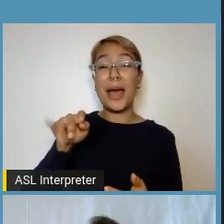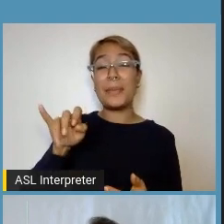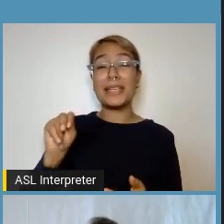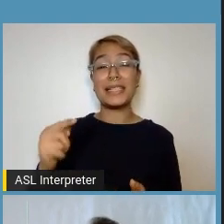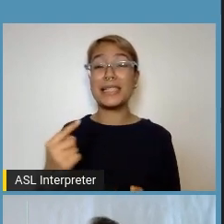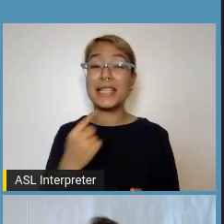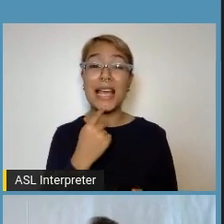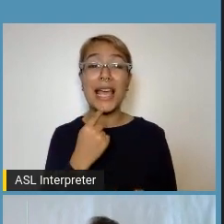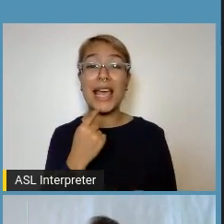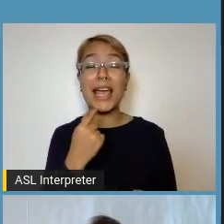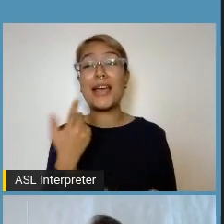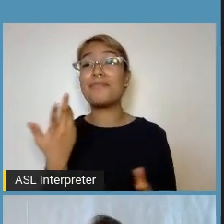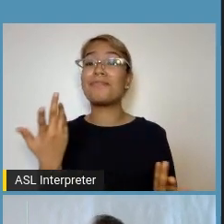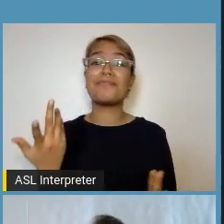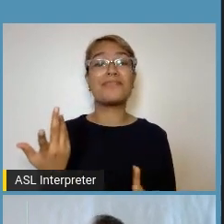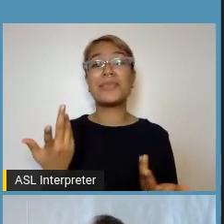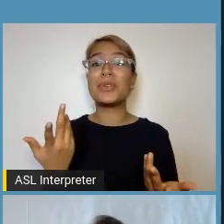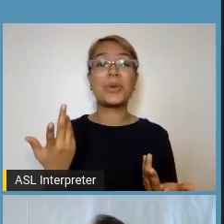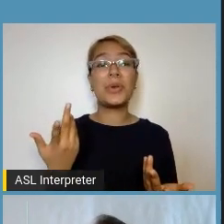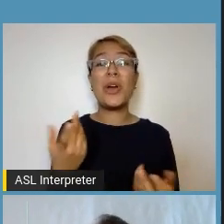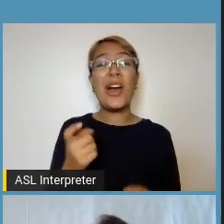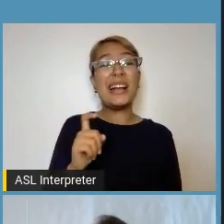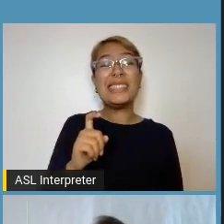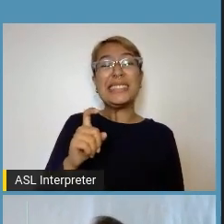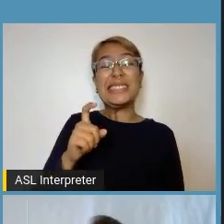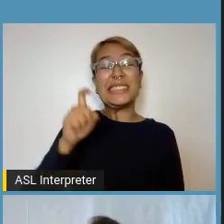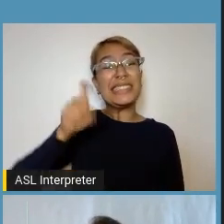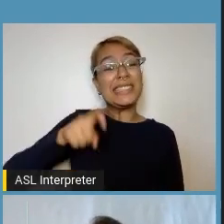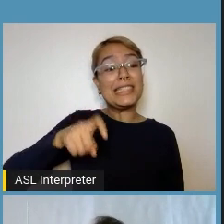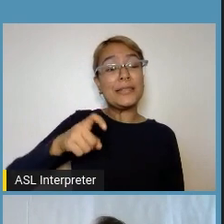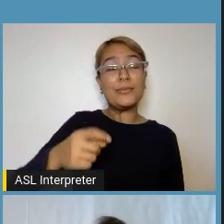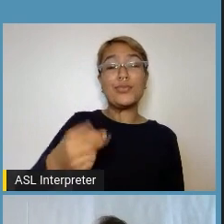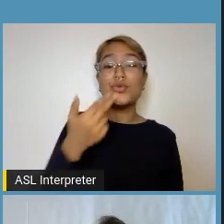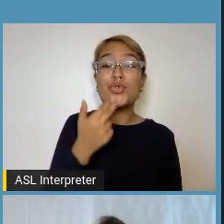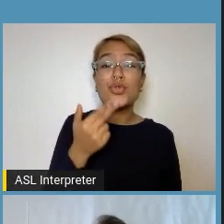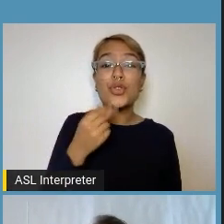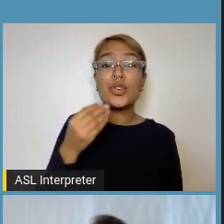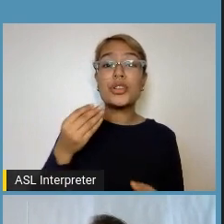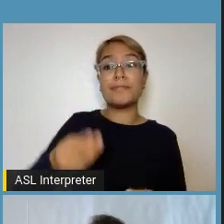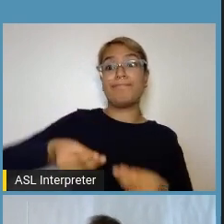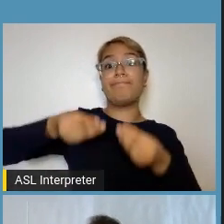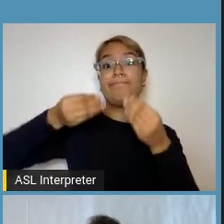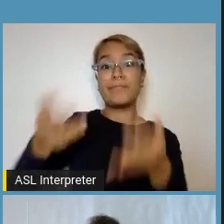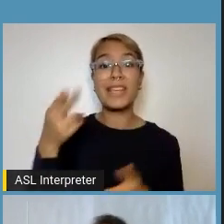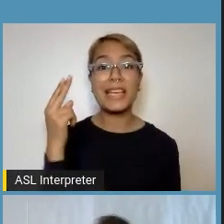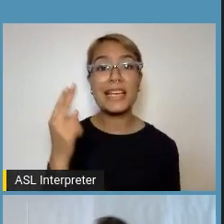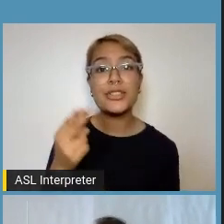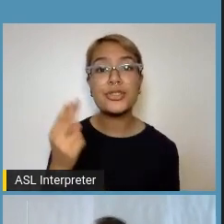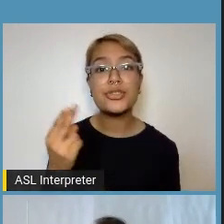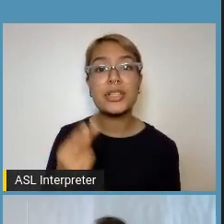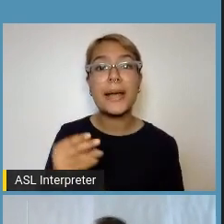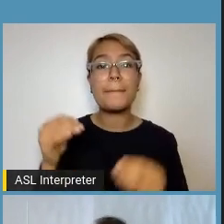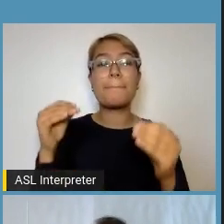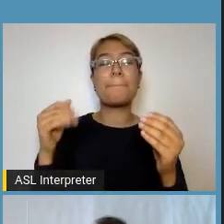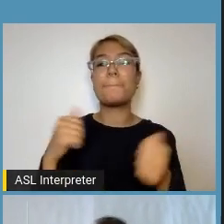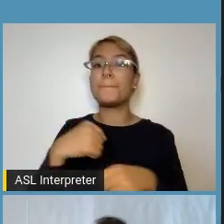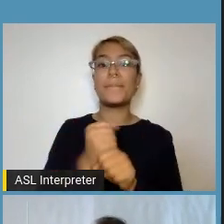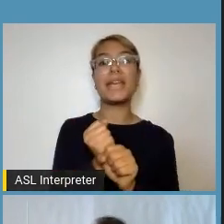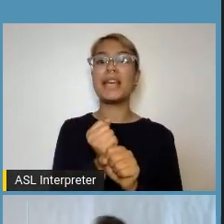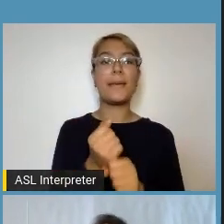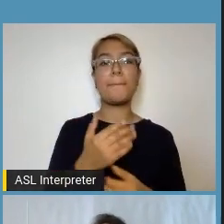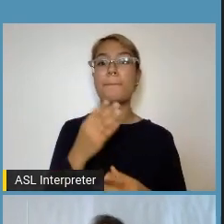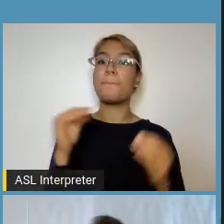makes the medicine go down. I needed some sugar to deliver the history. I thought to myself, well, what does the internet love?